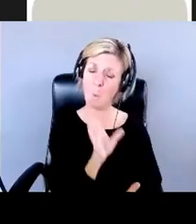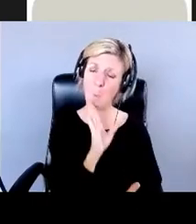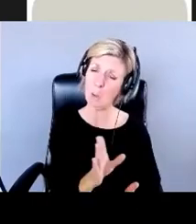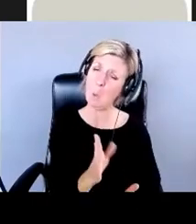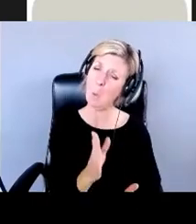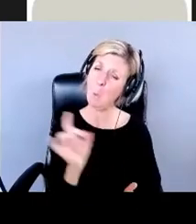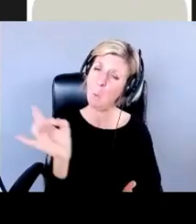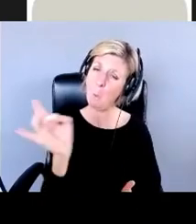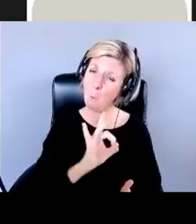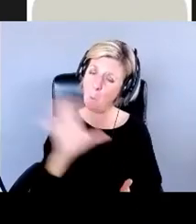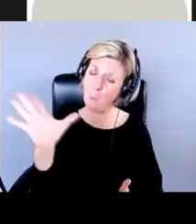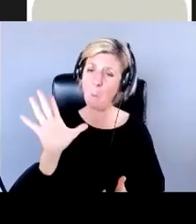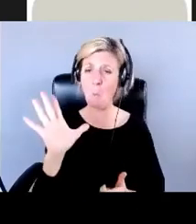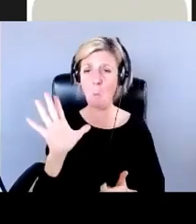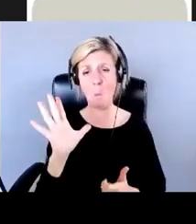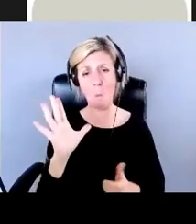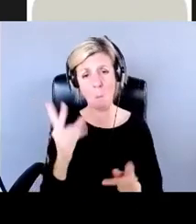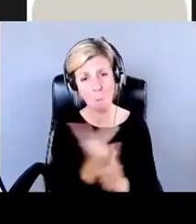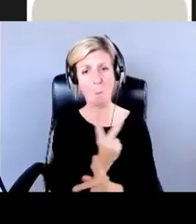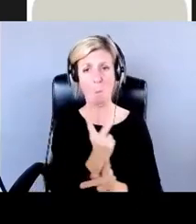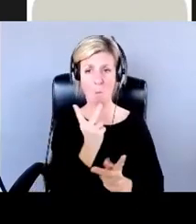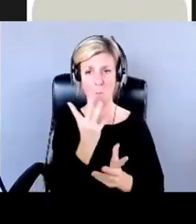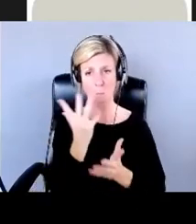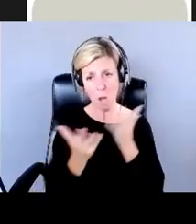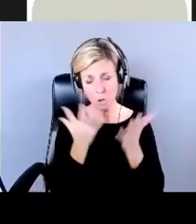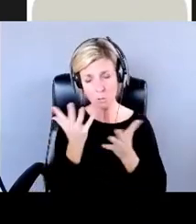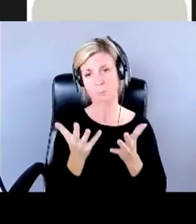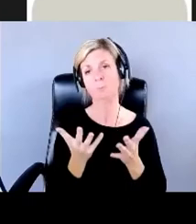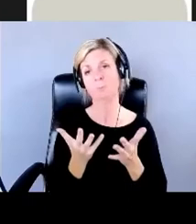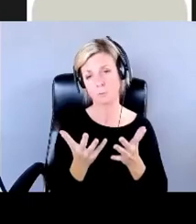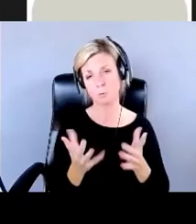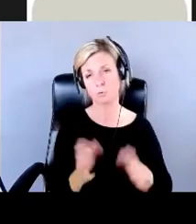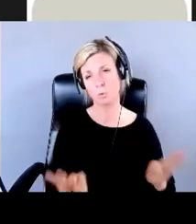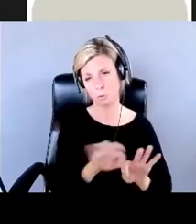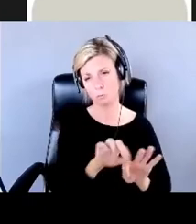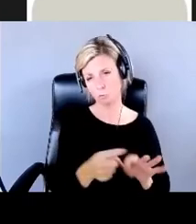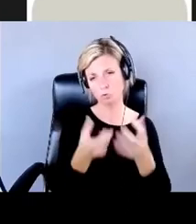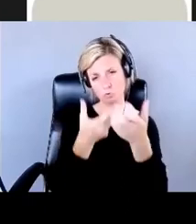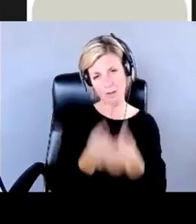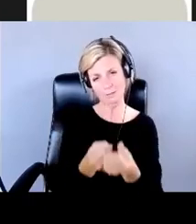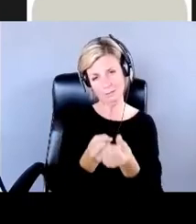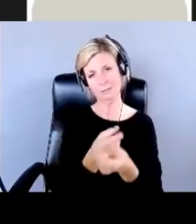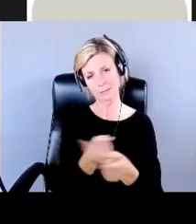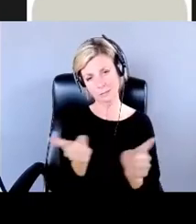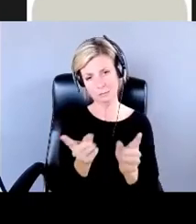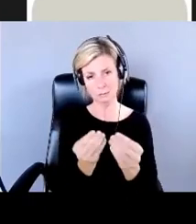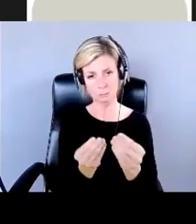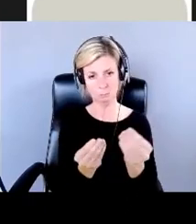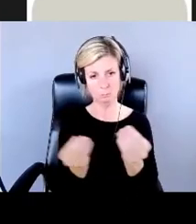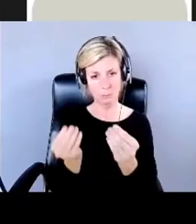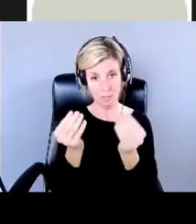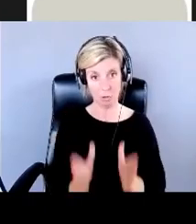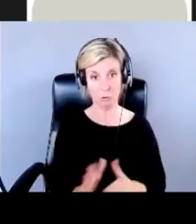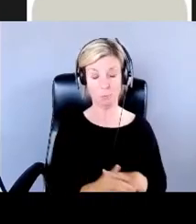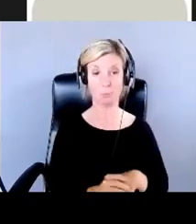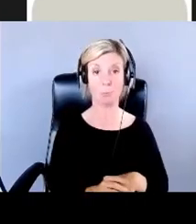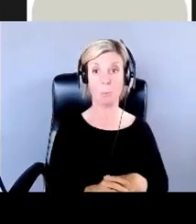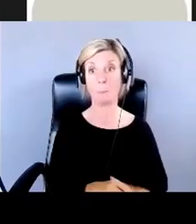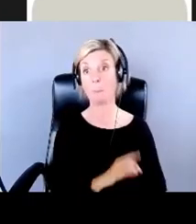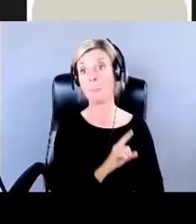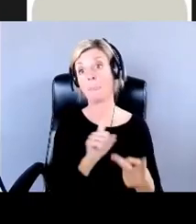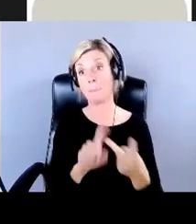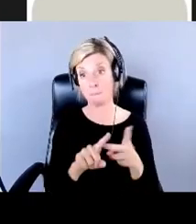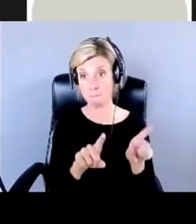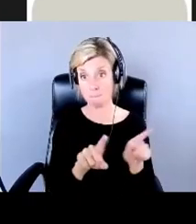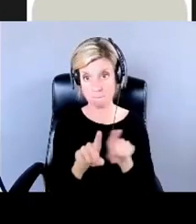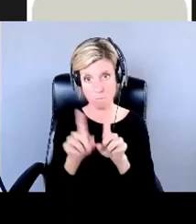that a child, who's probably an adult, you know, are they participating in